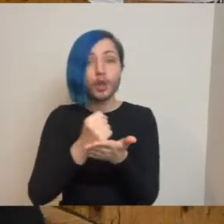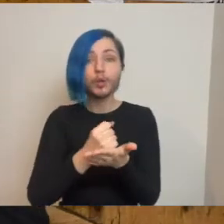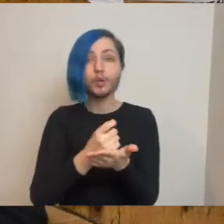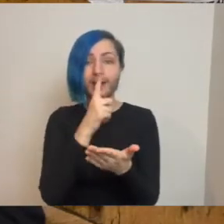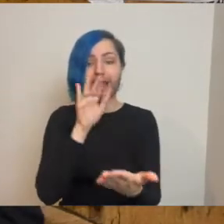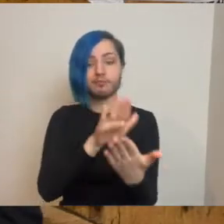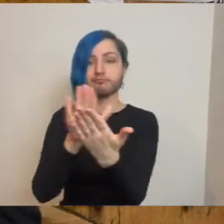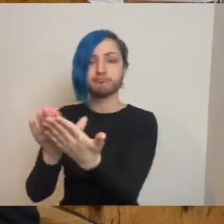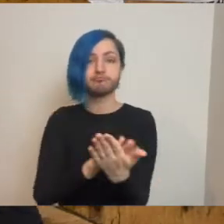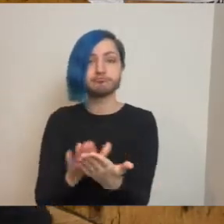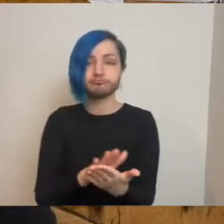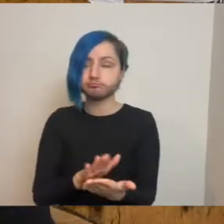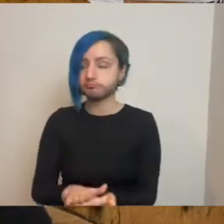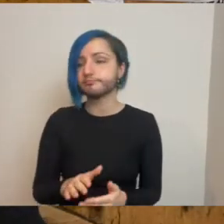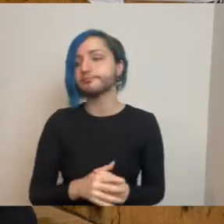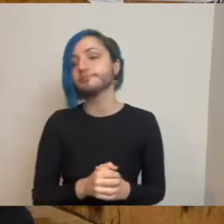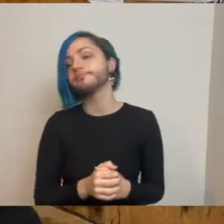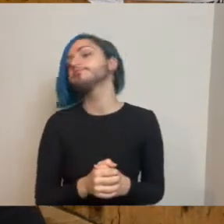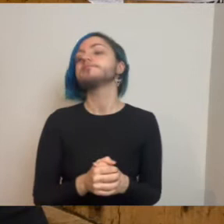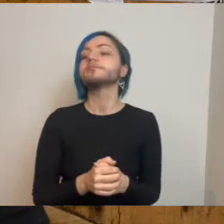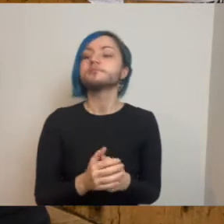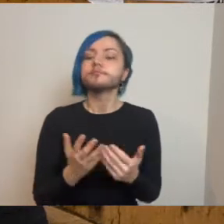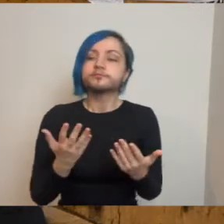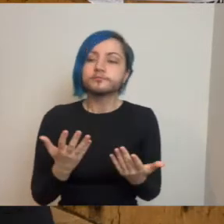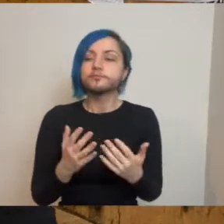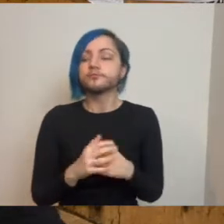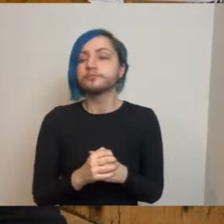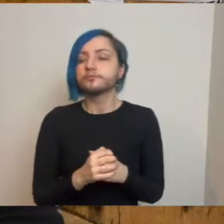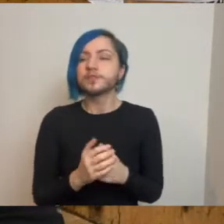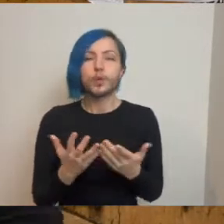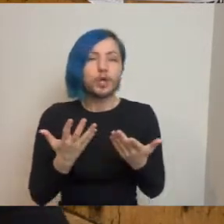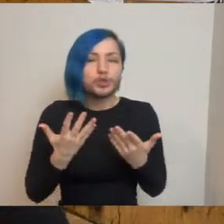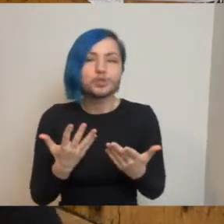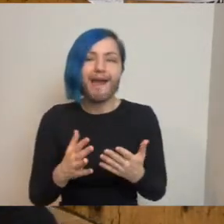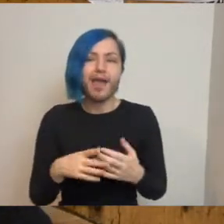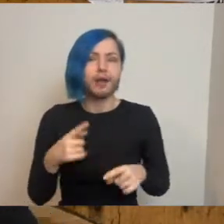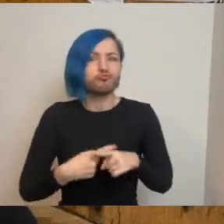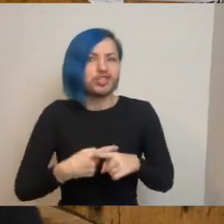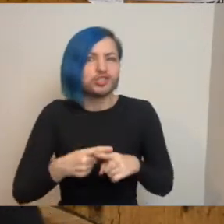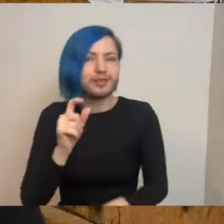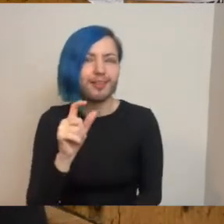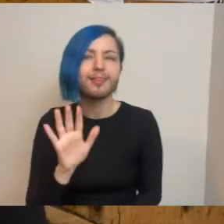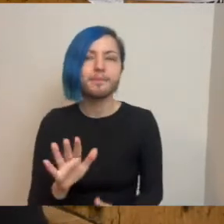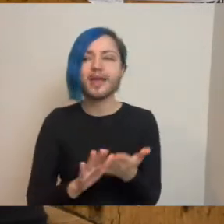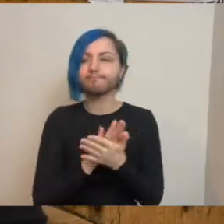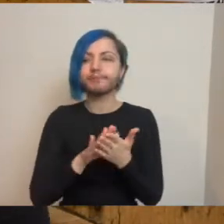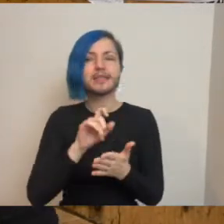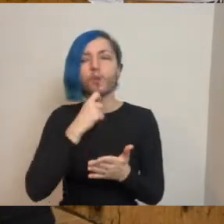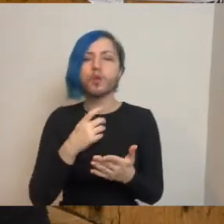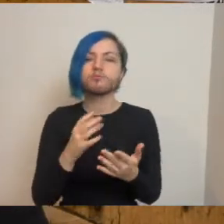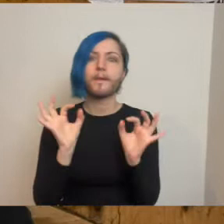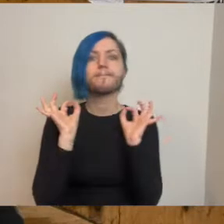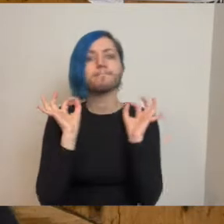to put those down. Now, because I'm a little bit pressed for time, I'm not going to do it